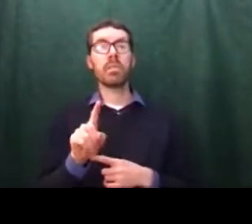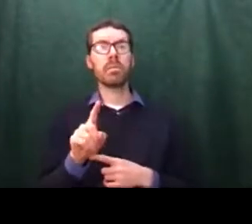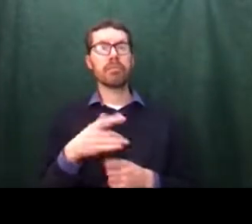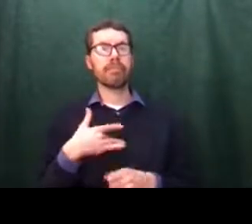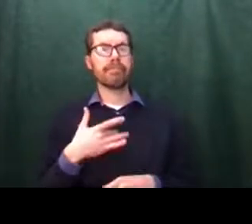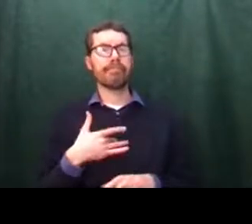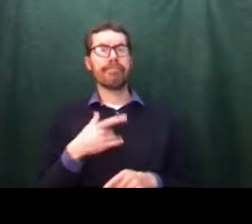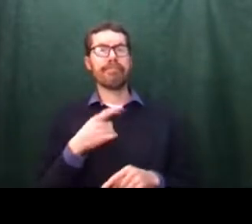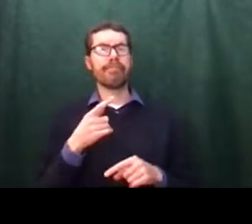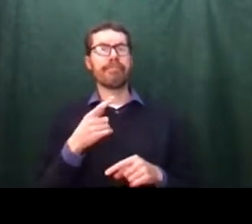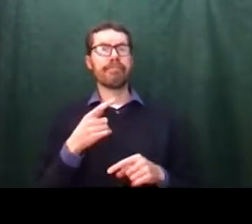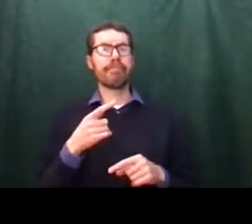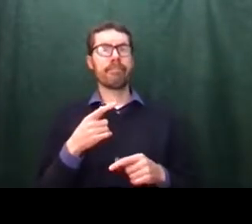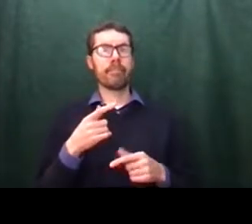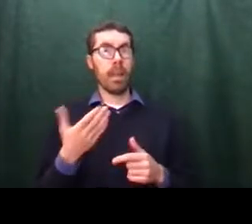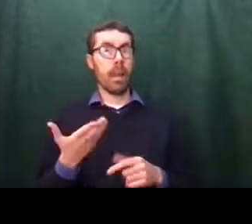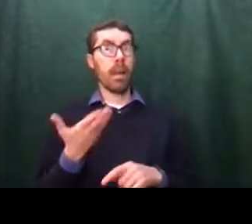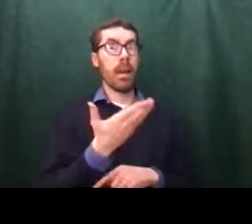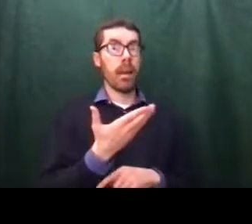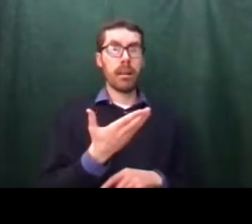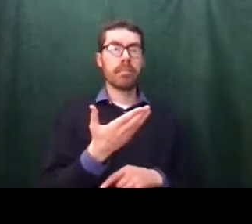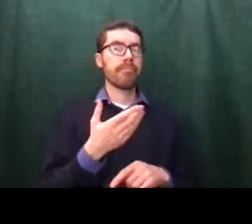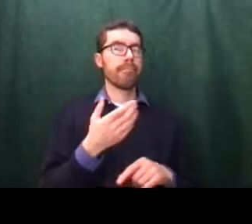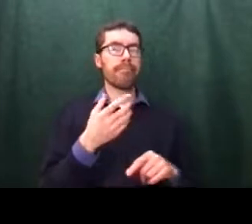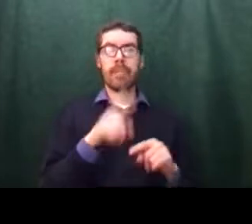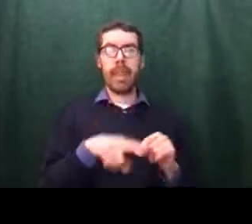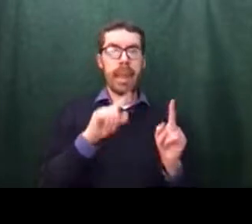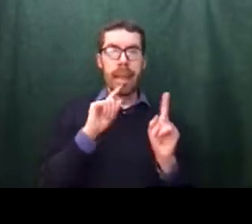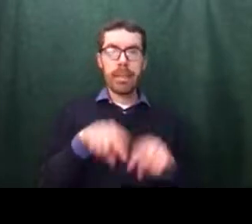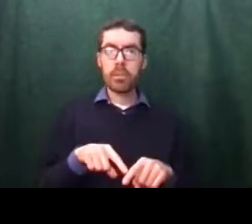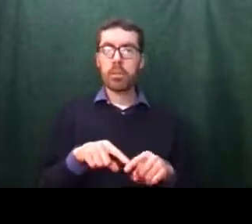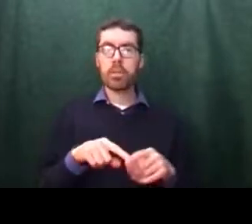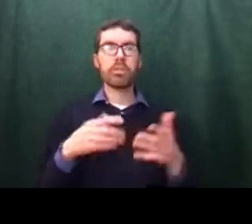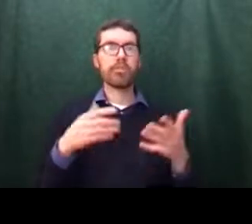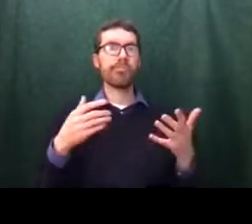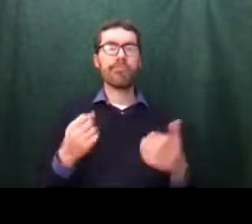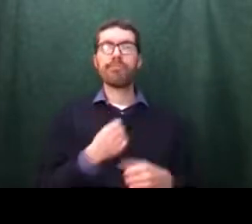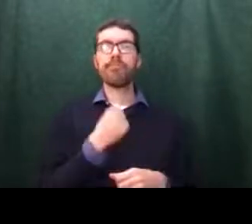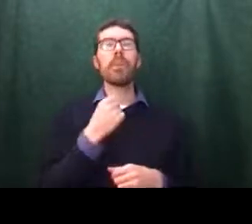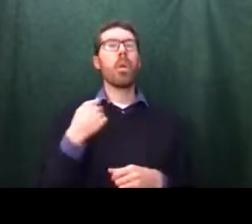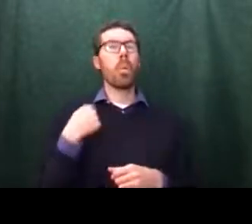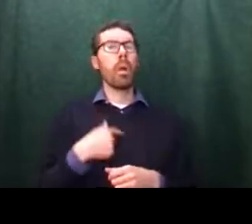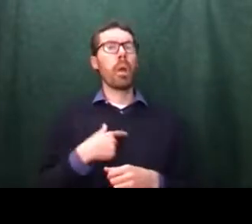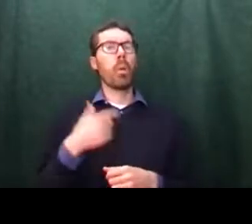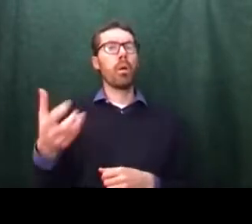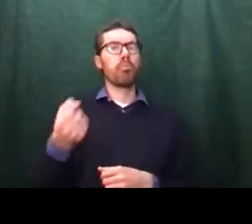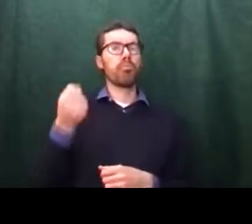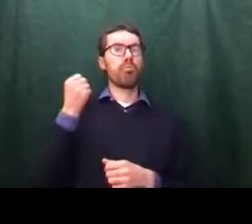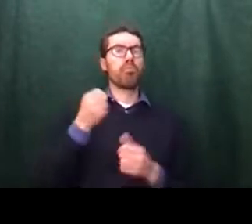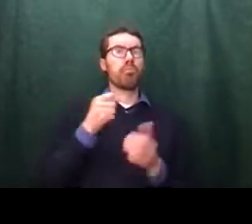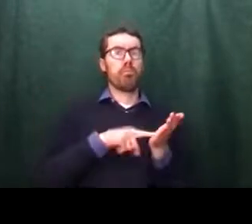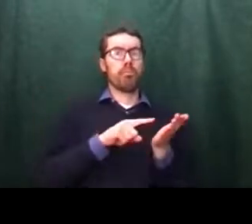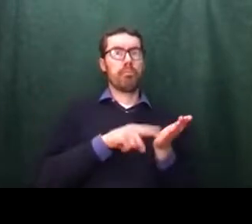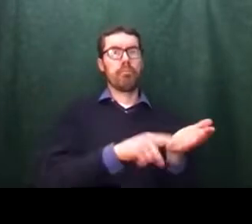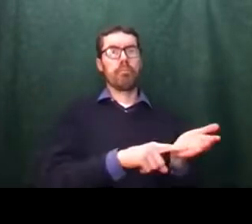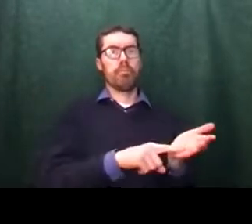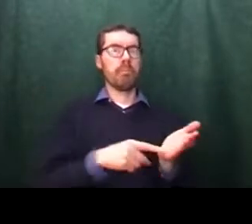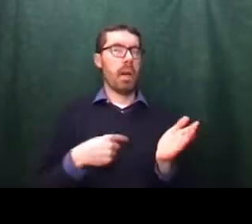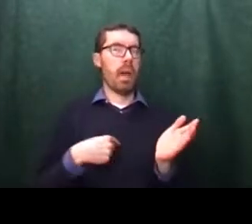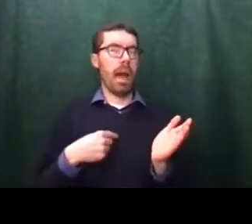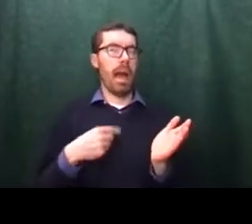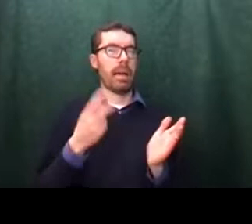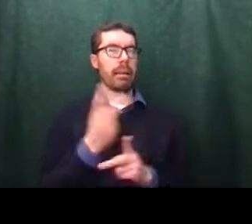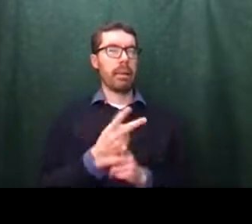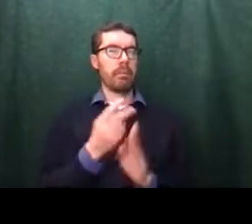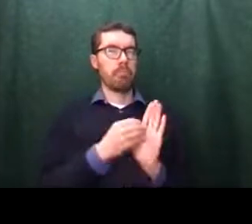be addressed in this space, like we just don't have the answer, we'll investigate them. We're going to take them down. I'll be taking notes, and then we will